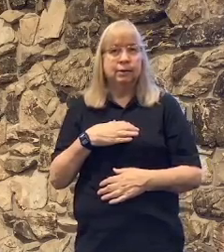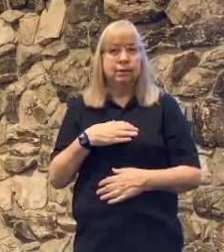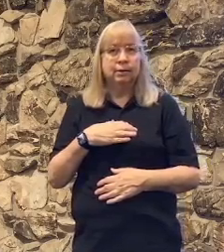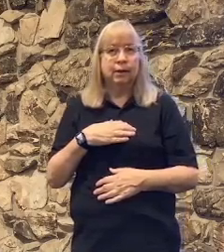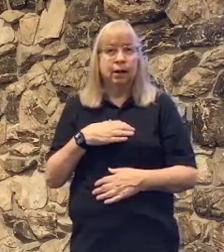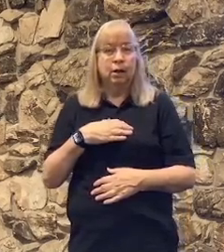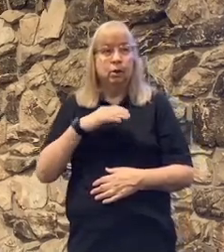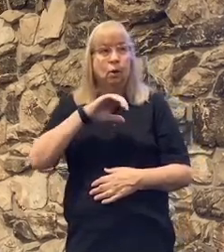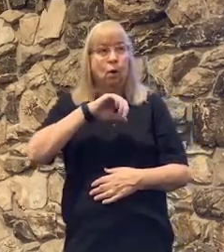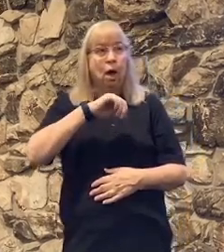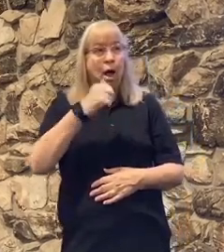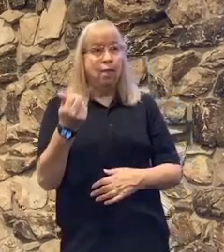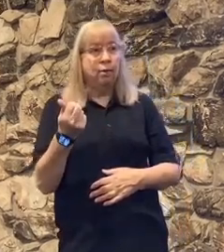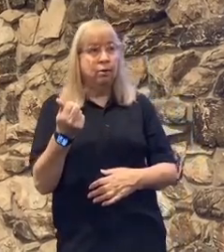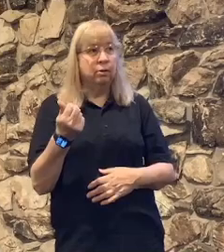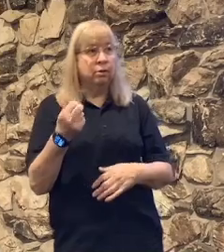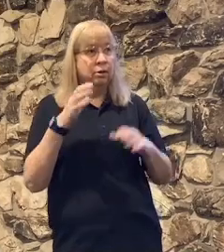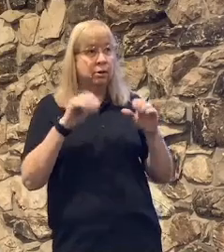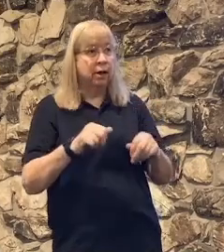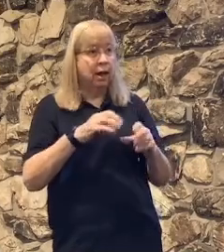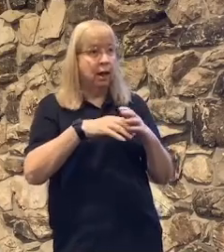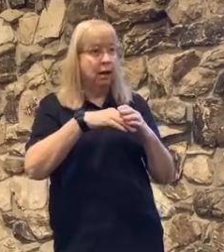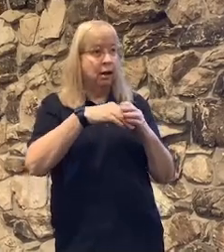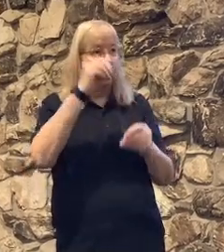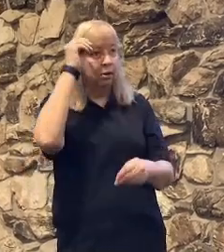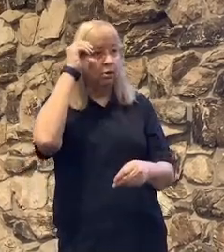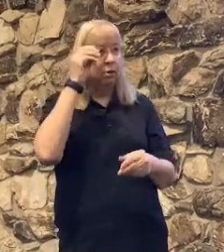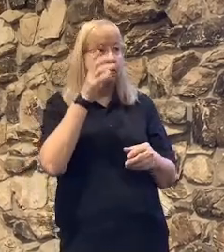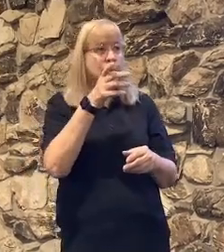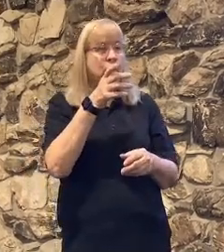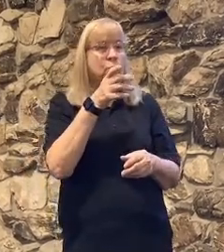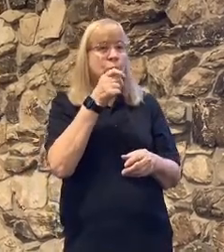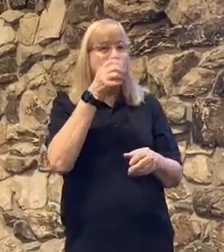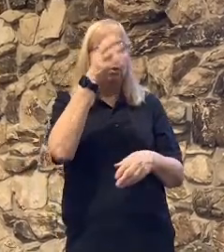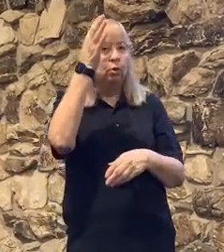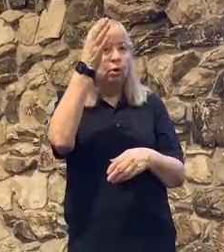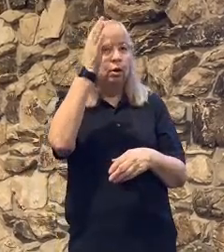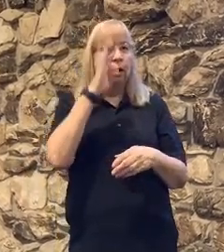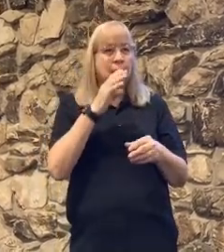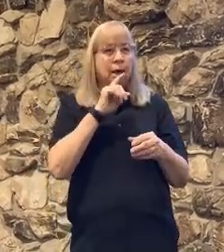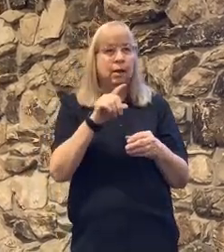So others can learn who God is as well.